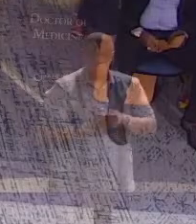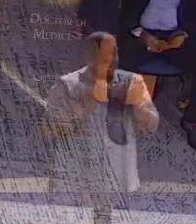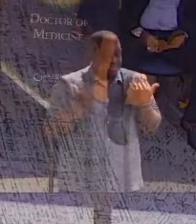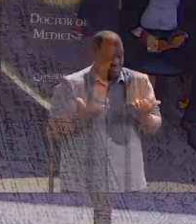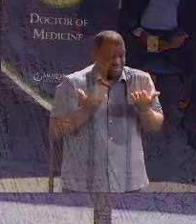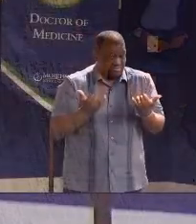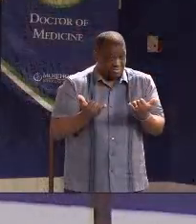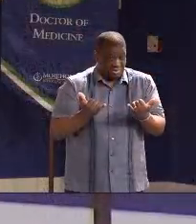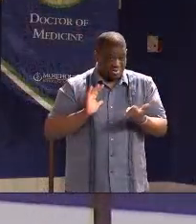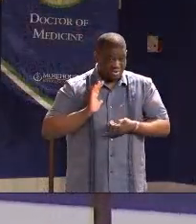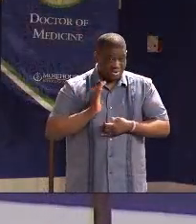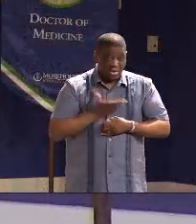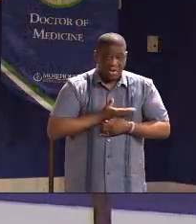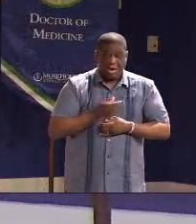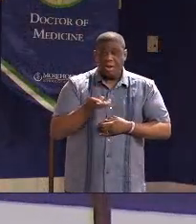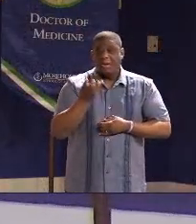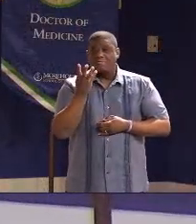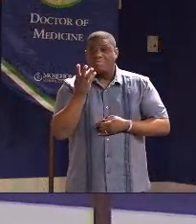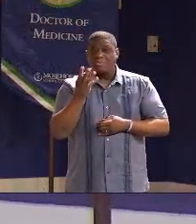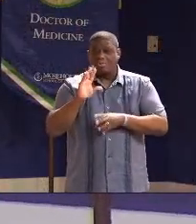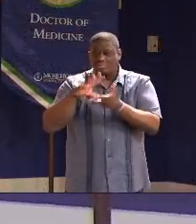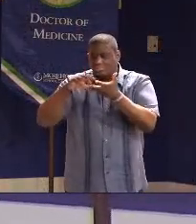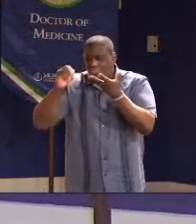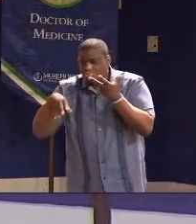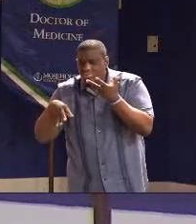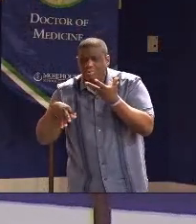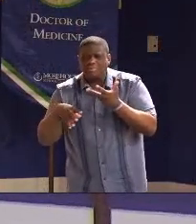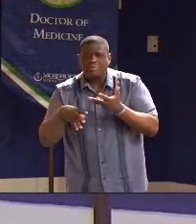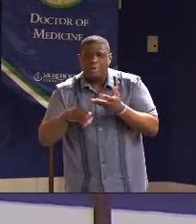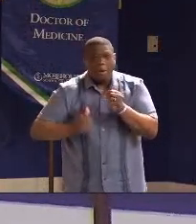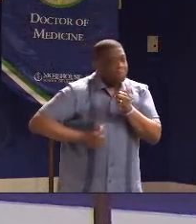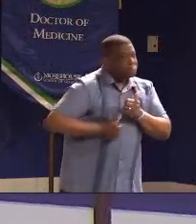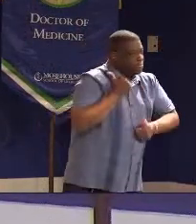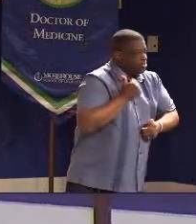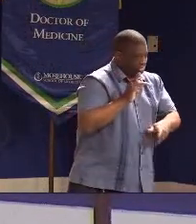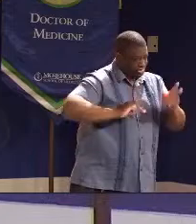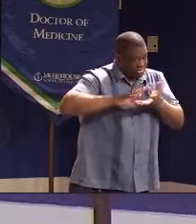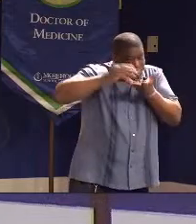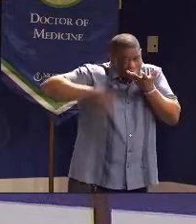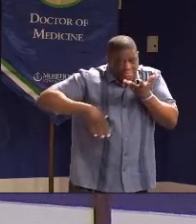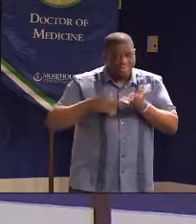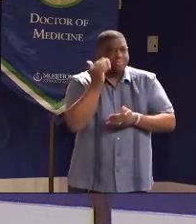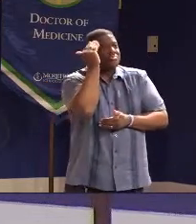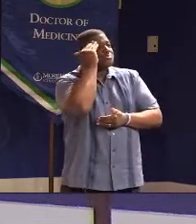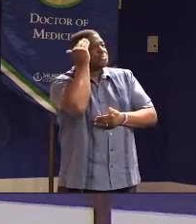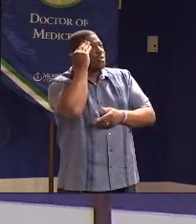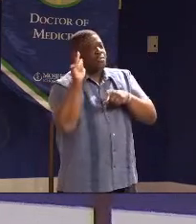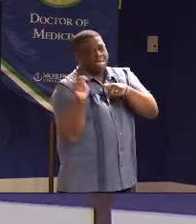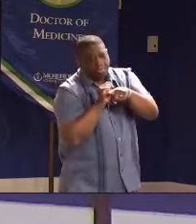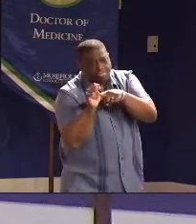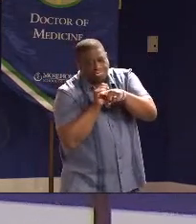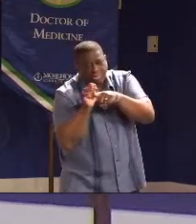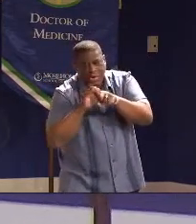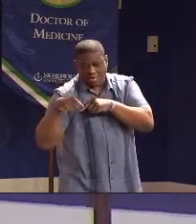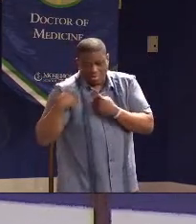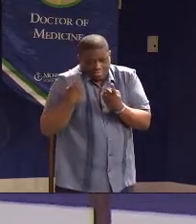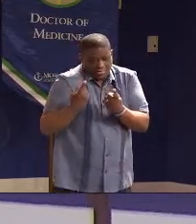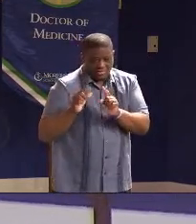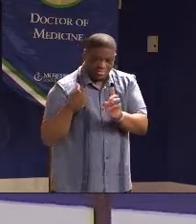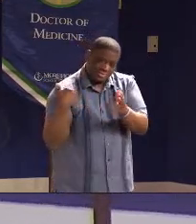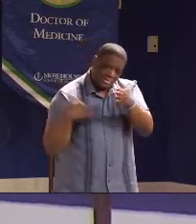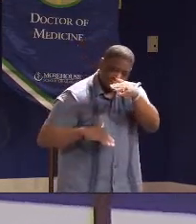Today, our fourth-year students, will find out, but most have found out, where they will train for the next 3 to 7 years. What